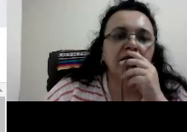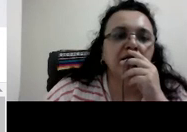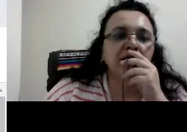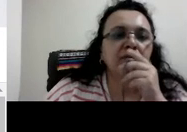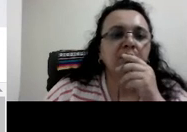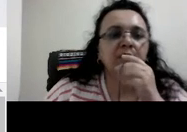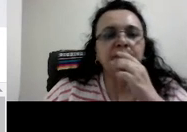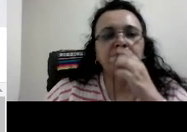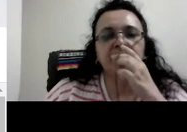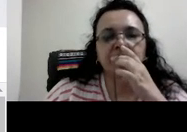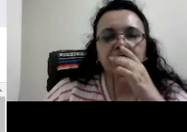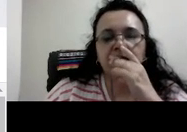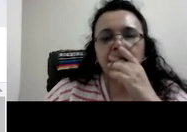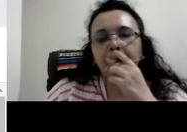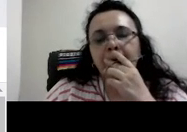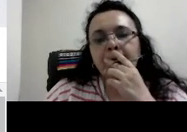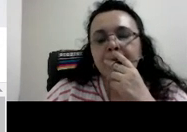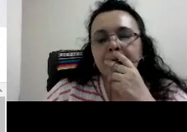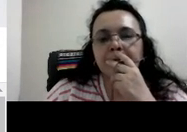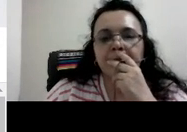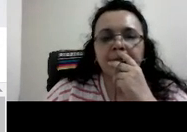1. Uh-huh. 1.7.